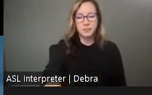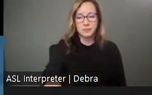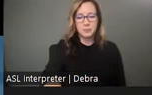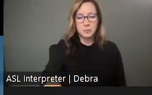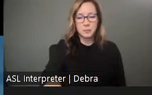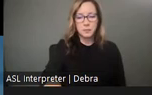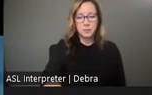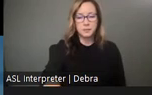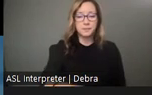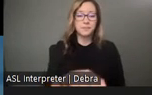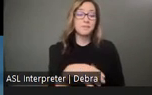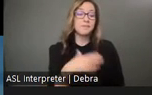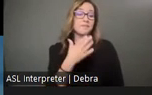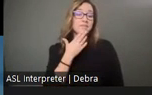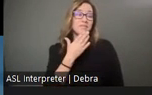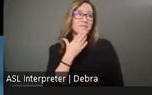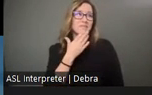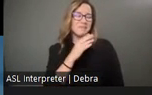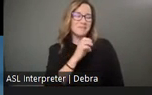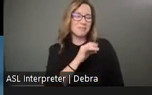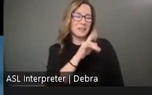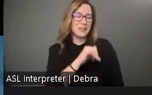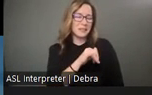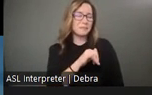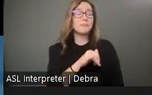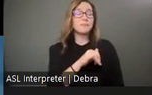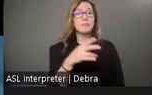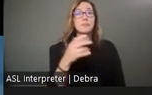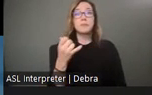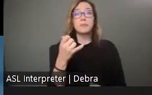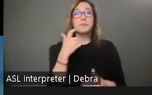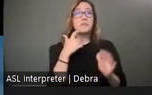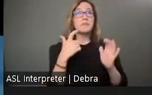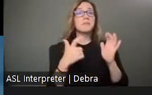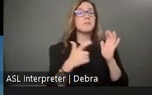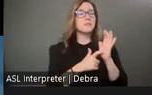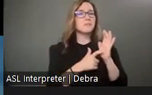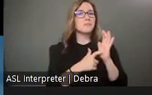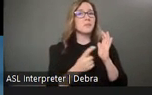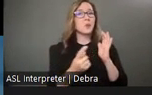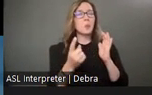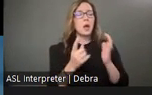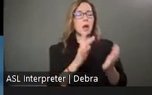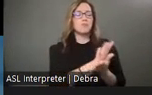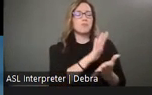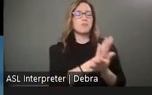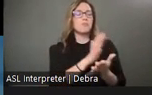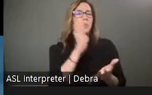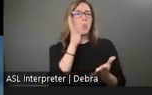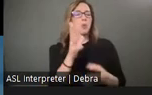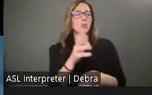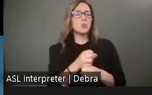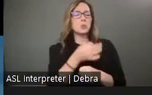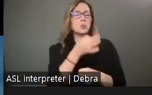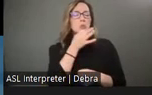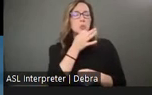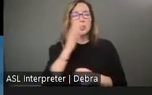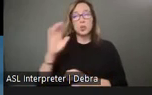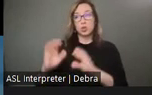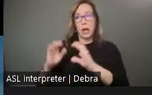Thanks, Emily. I just wanted to call attention to one handout that you'll be receiving in the